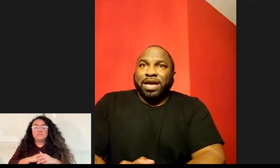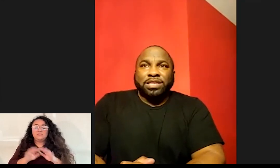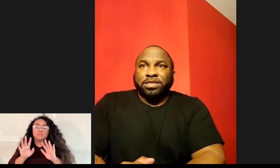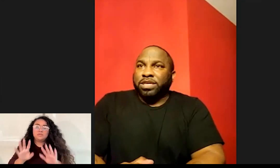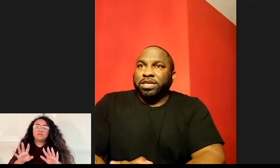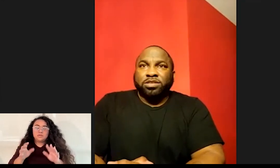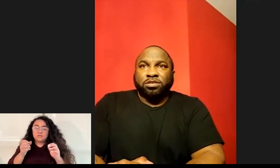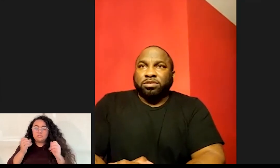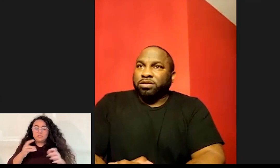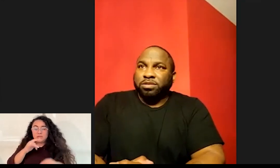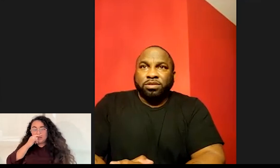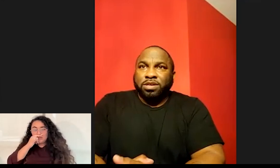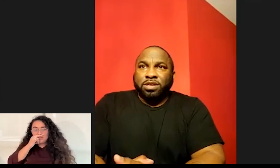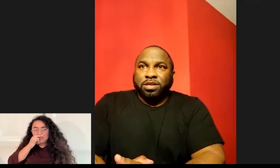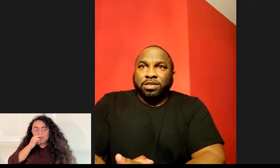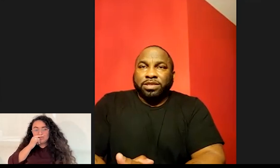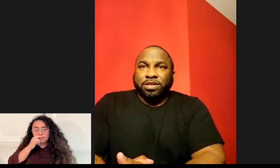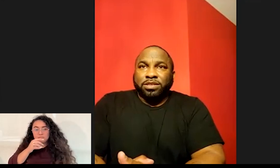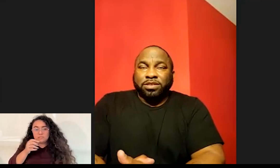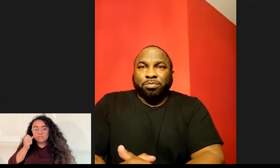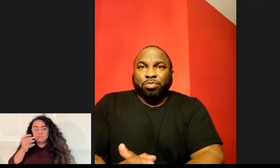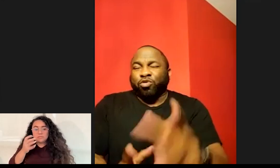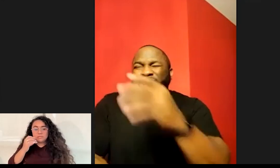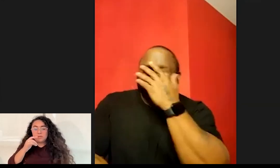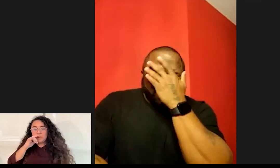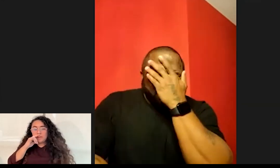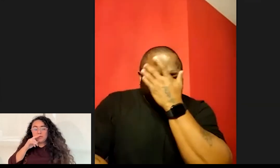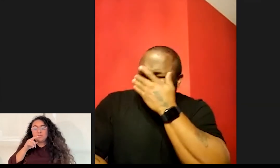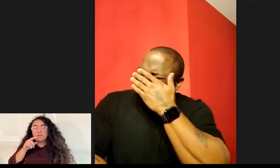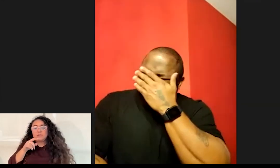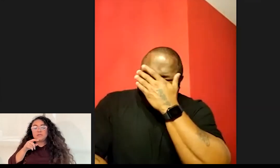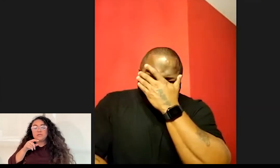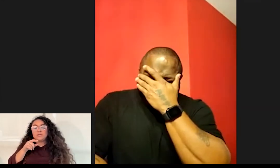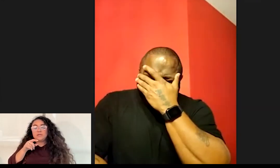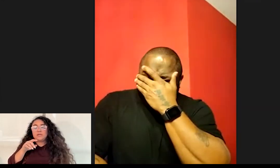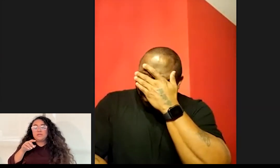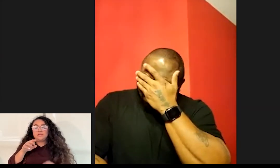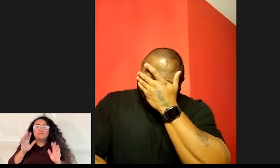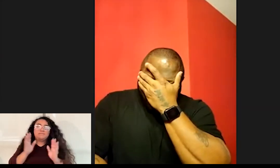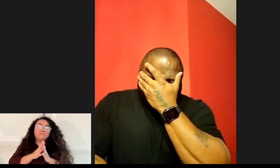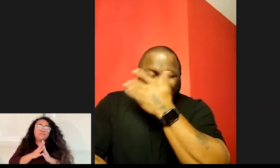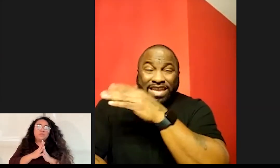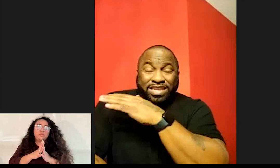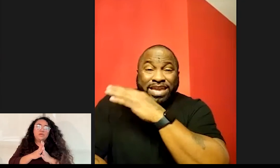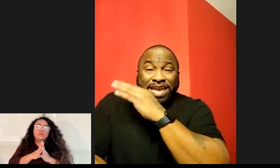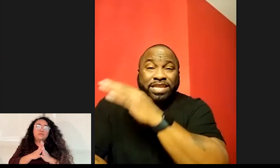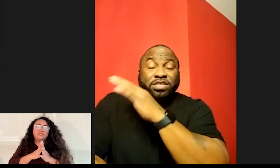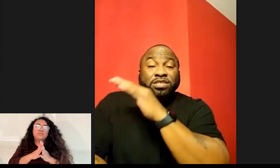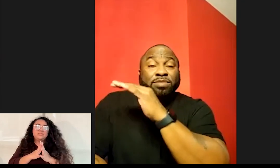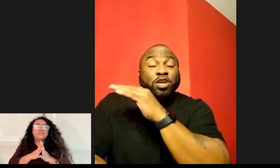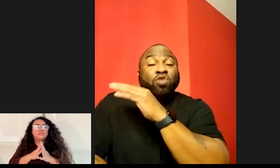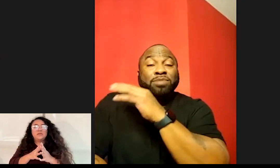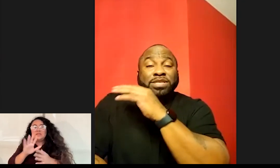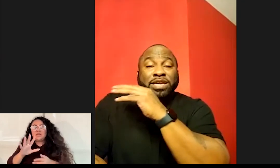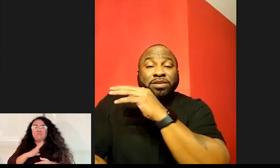a lot of these kids, the depraved indifference to the depravity and the heinousness